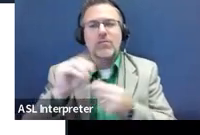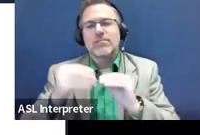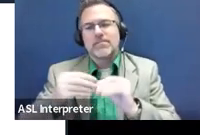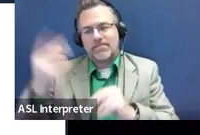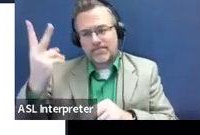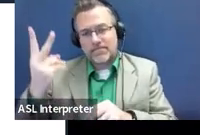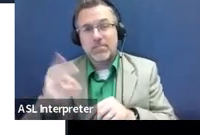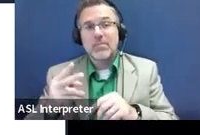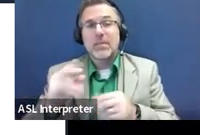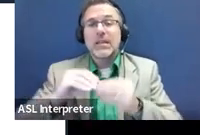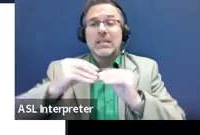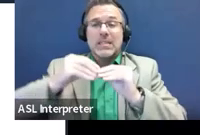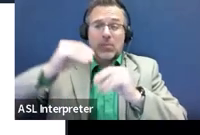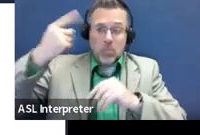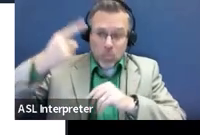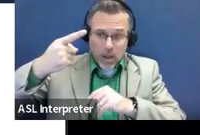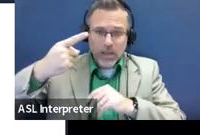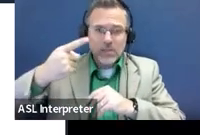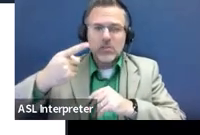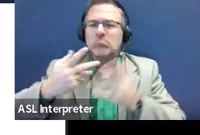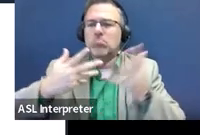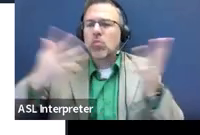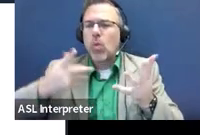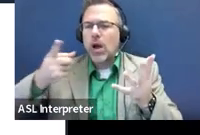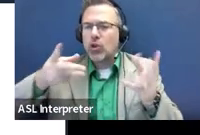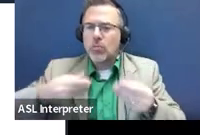saying what you're proposing or refusing.